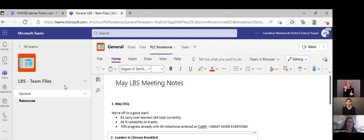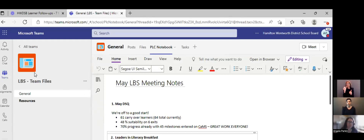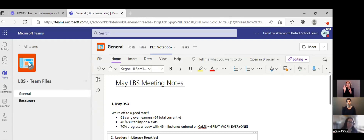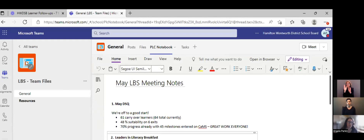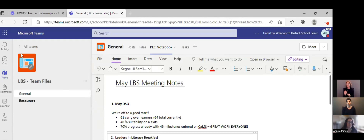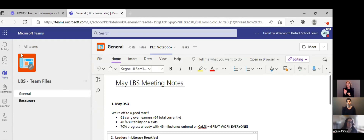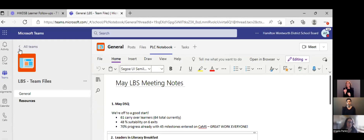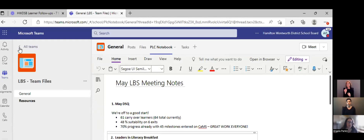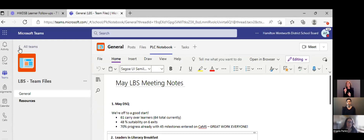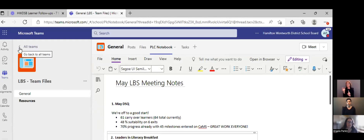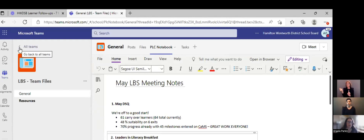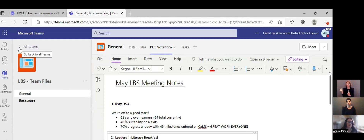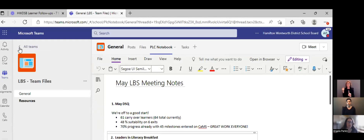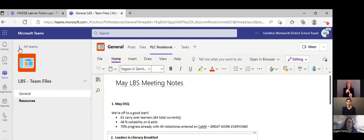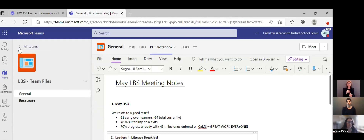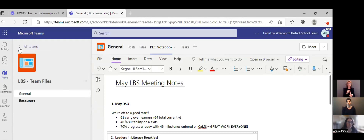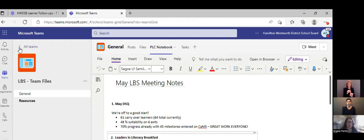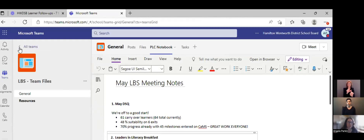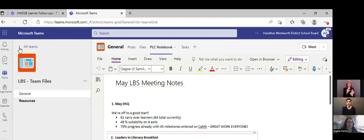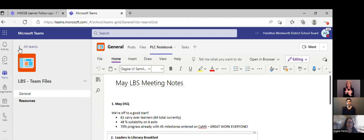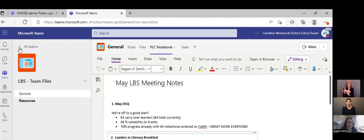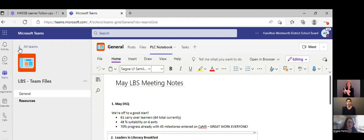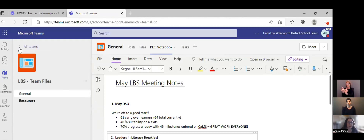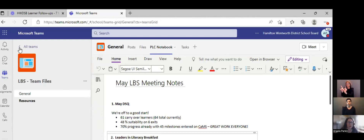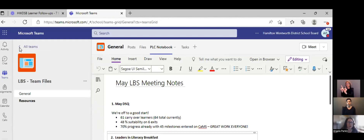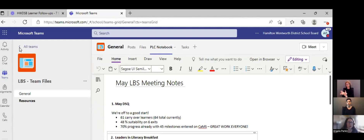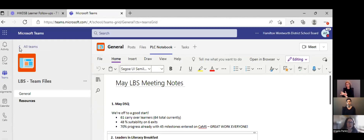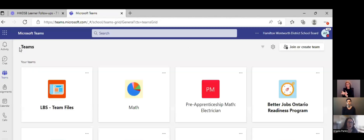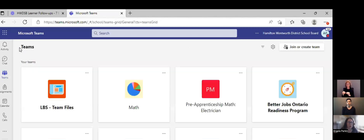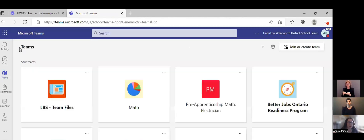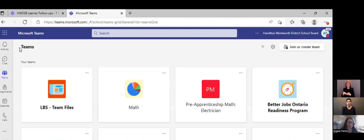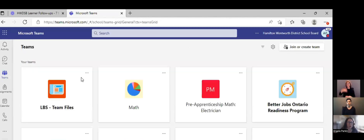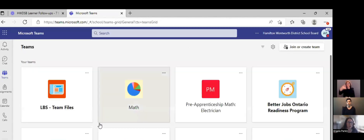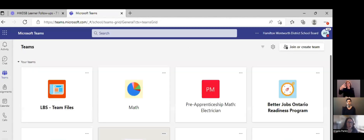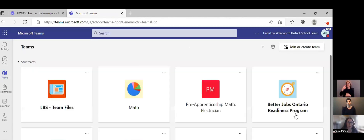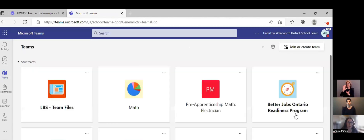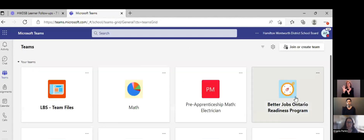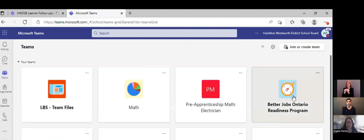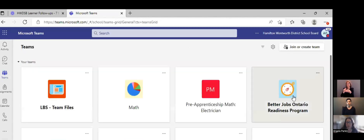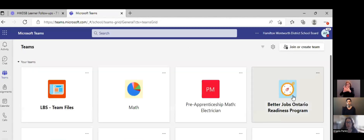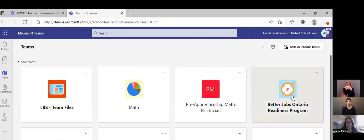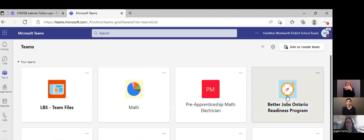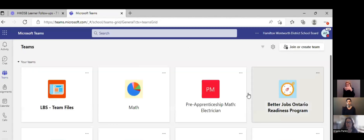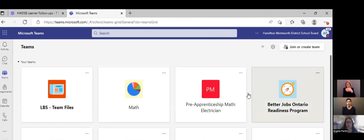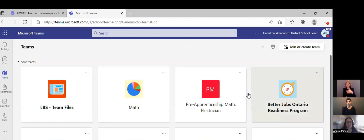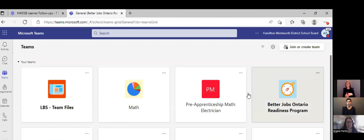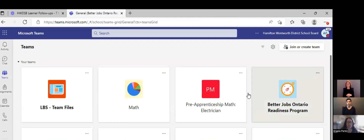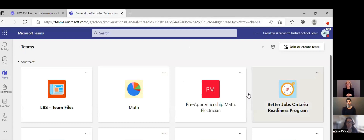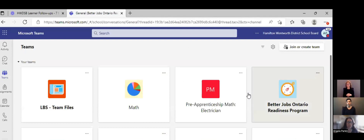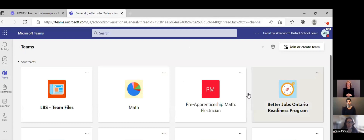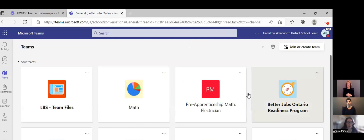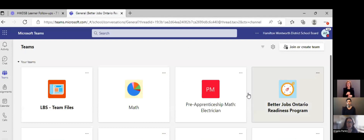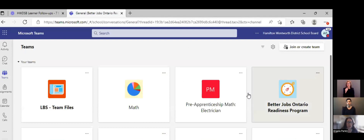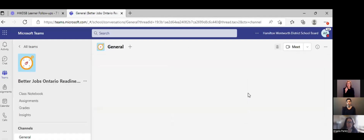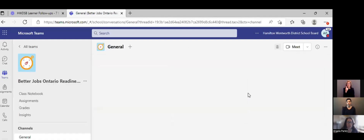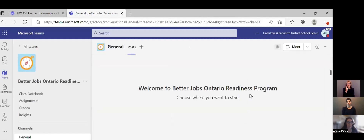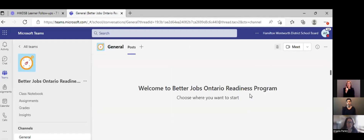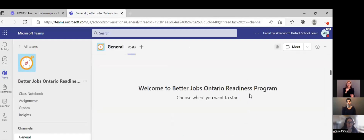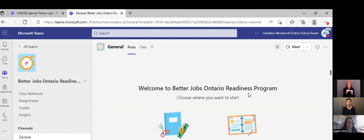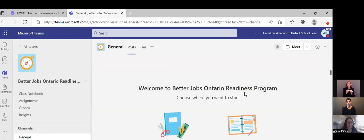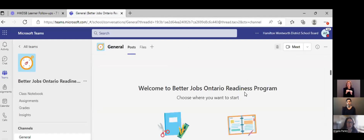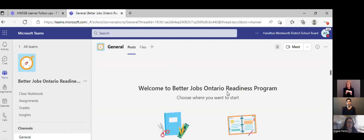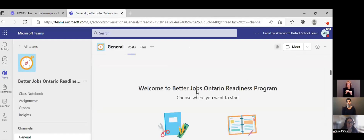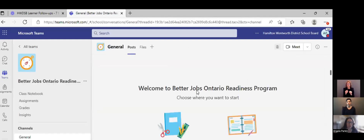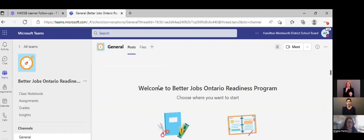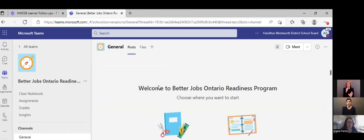access. The other piece that I'm working on exploring, just to go to a different team